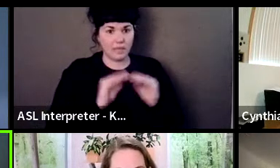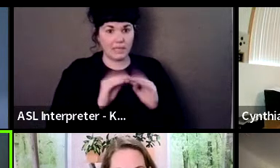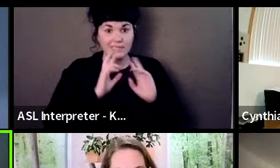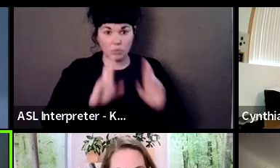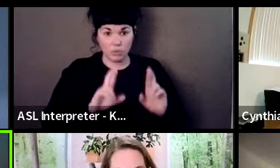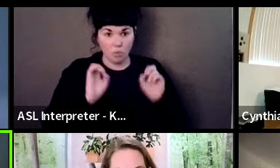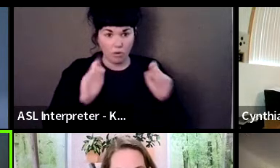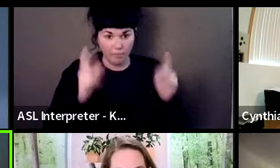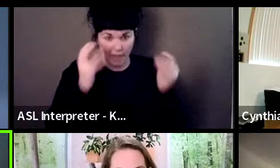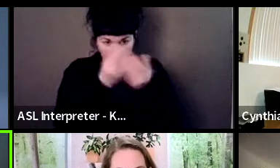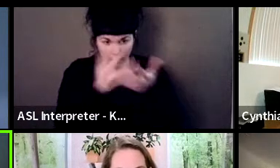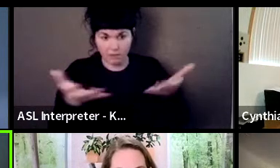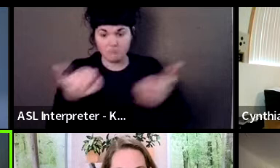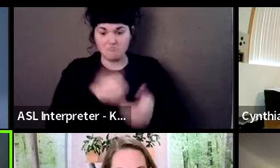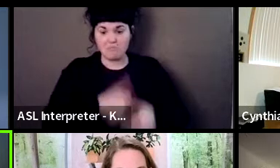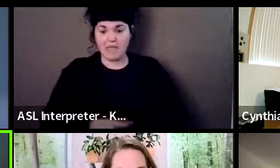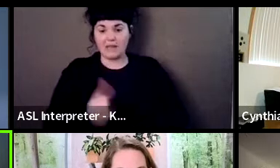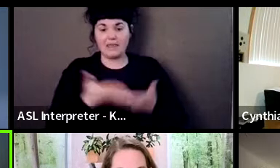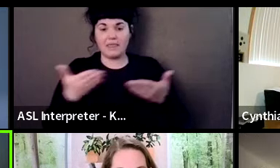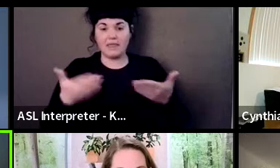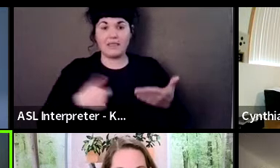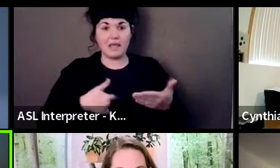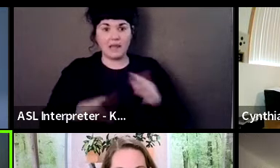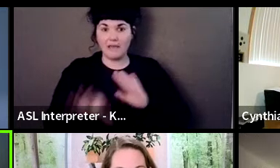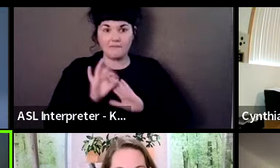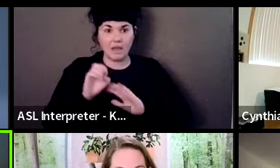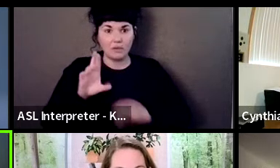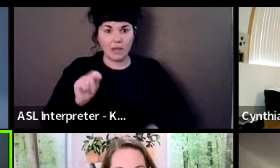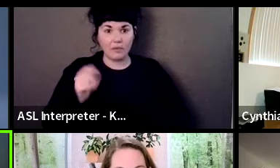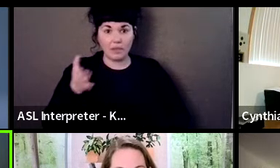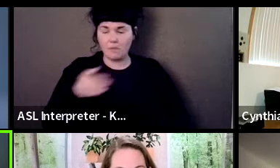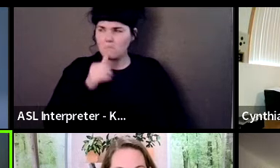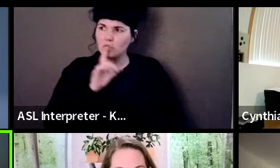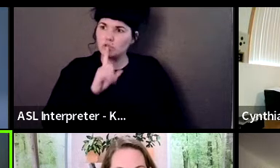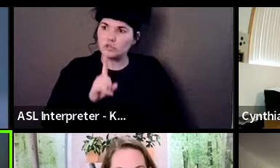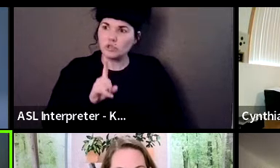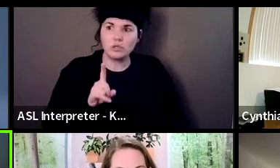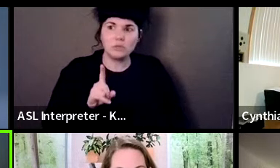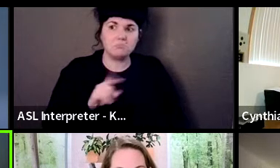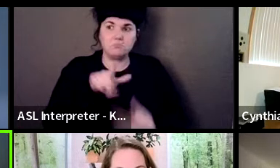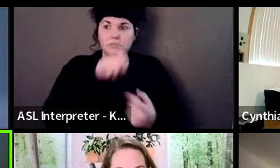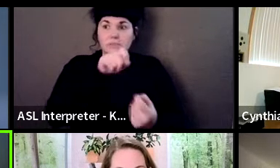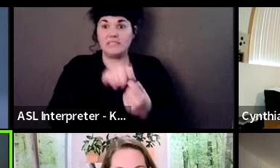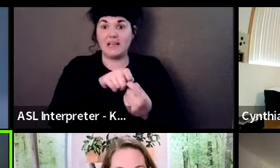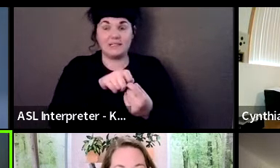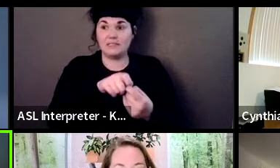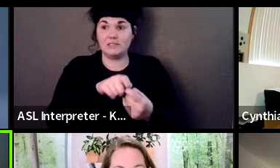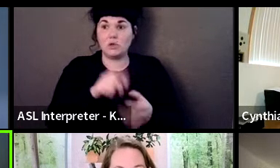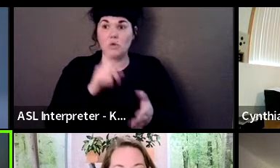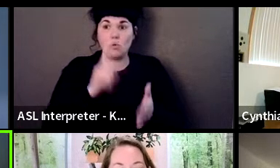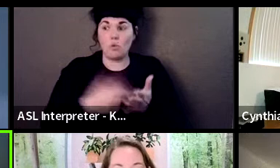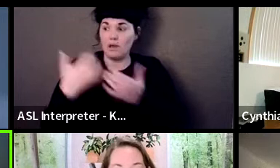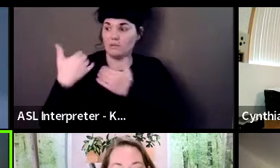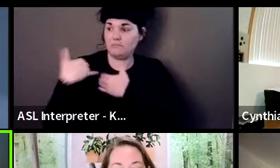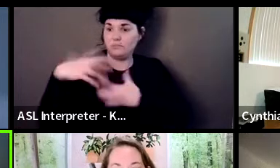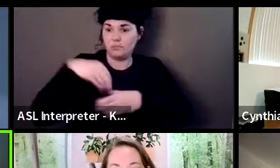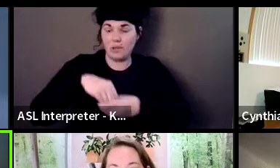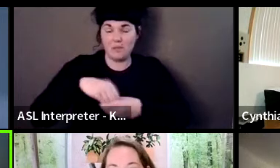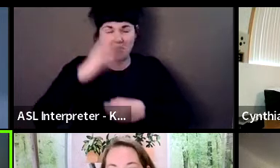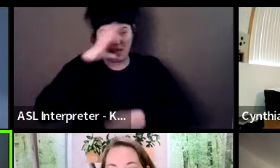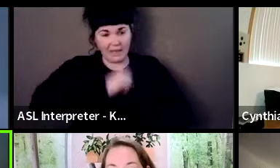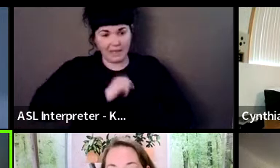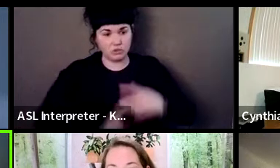So I'm not really sure what it would entail, but I guess it's going to the meetings and just reporting and then letting Edward